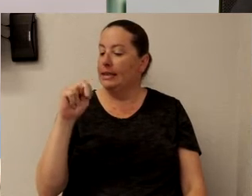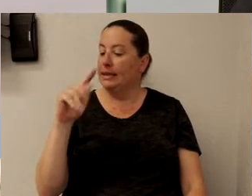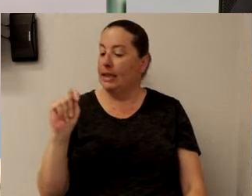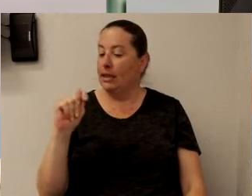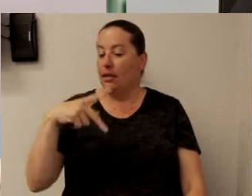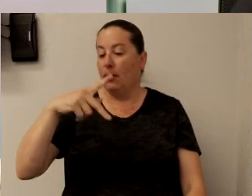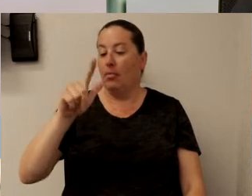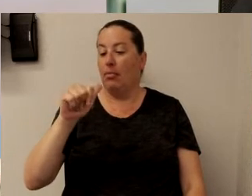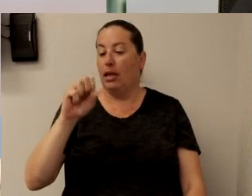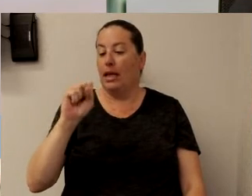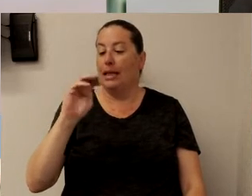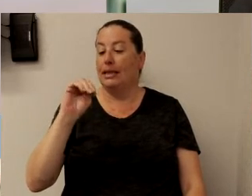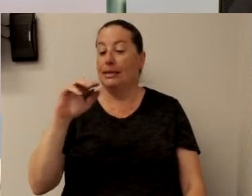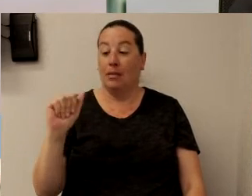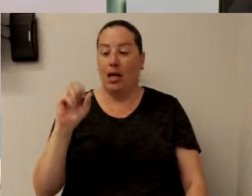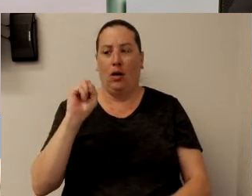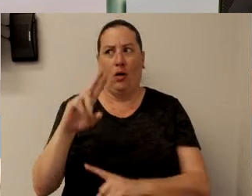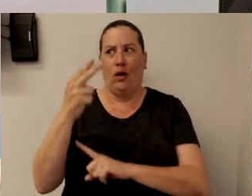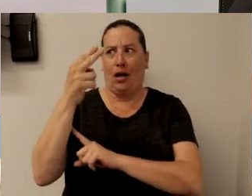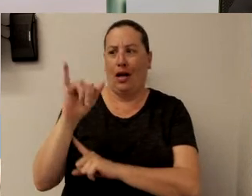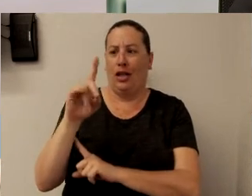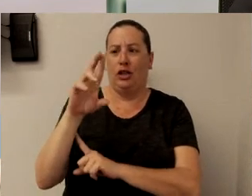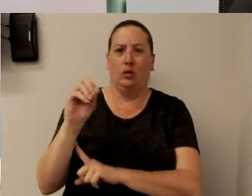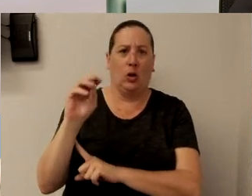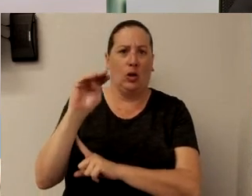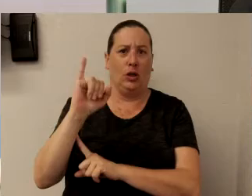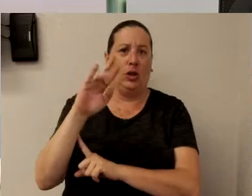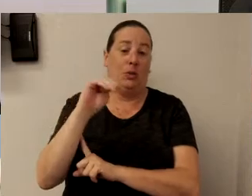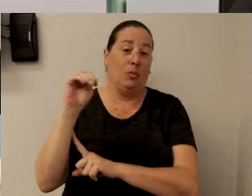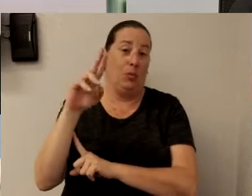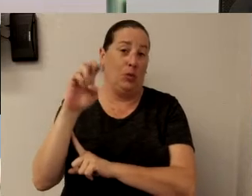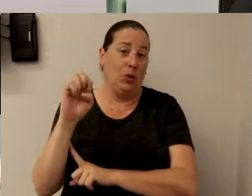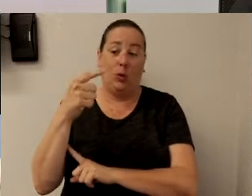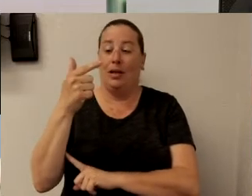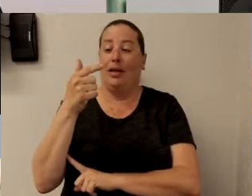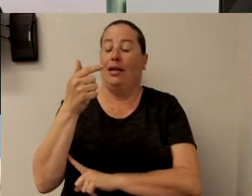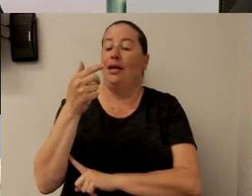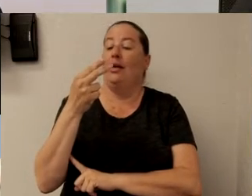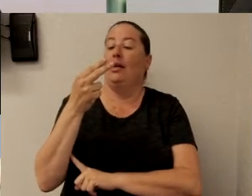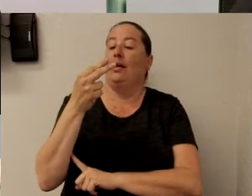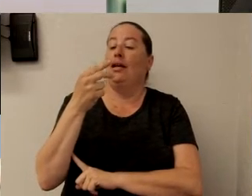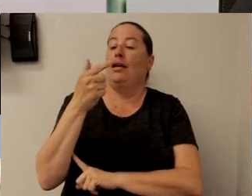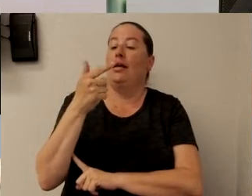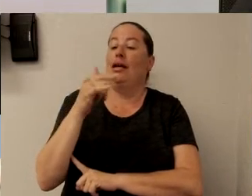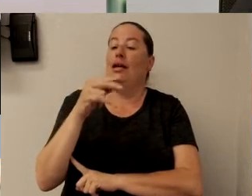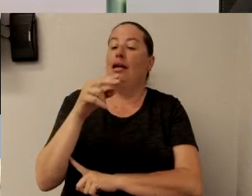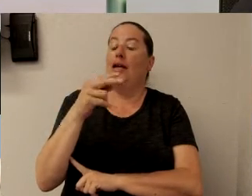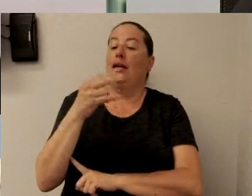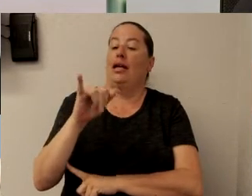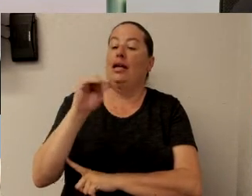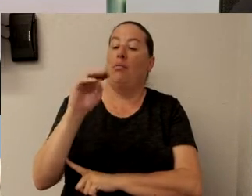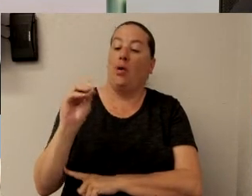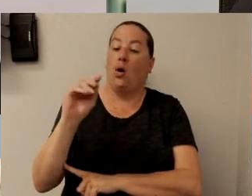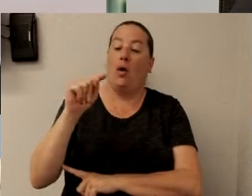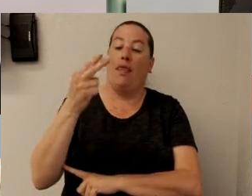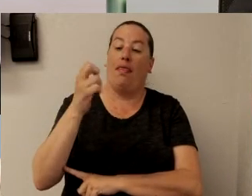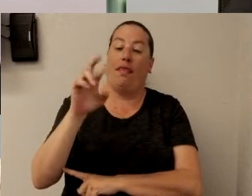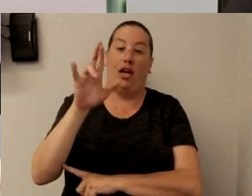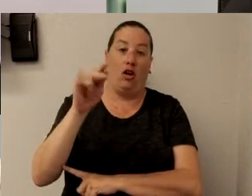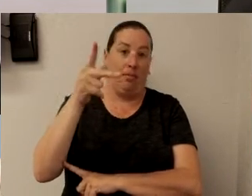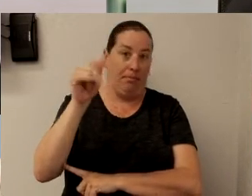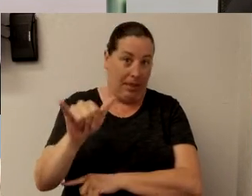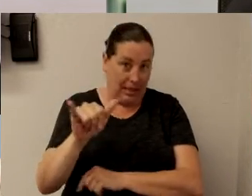globulin immunotherapies. So there is nothing yet that has been approved for use by the FDA.